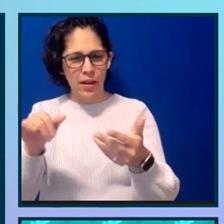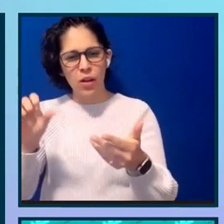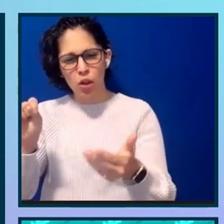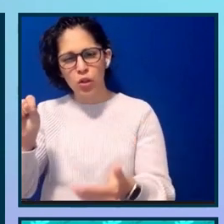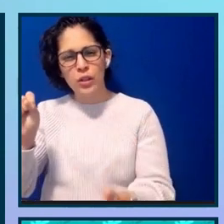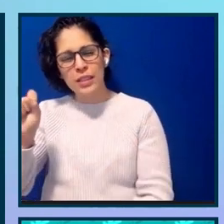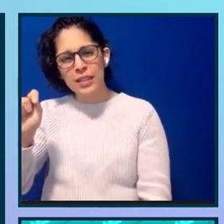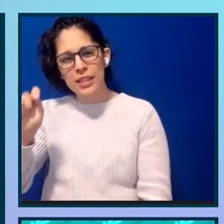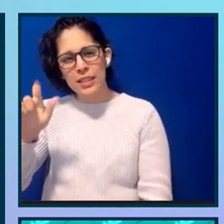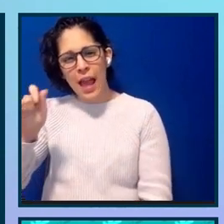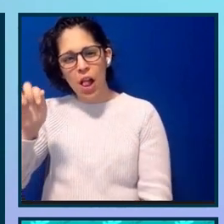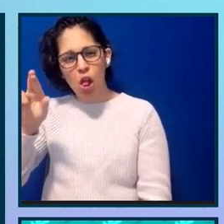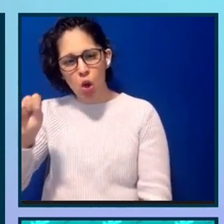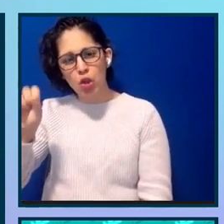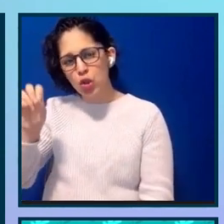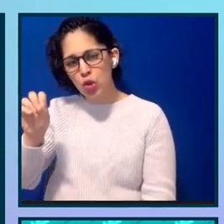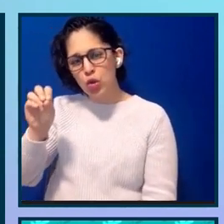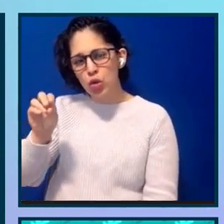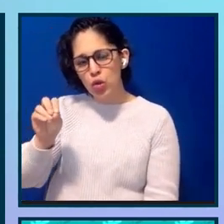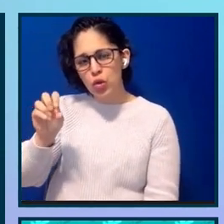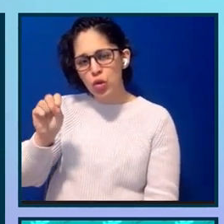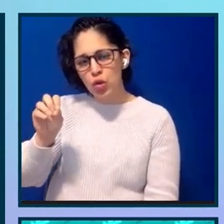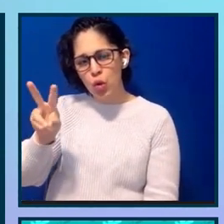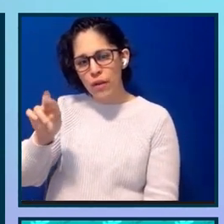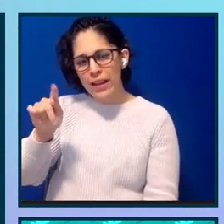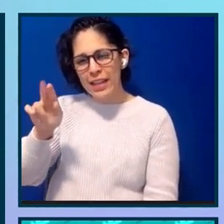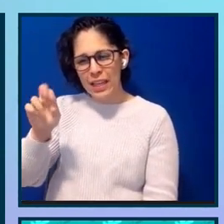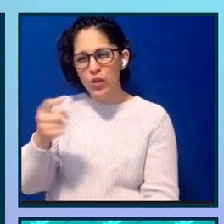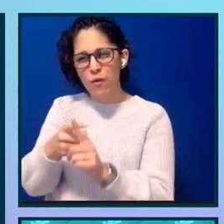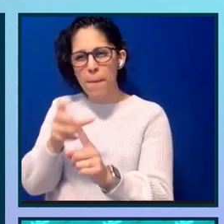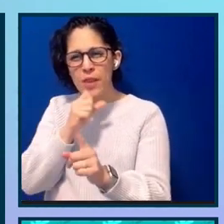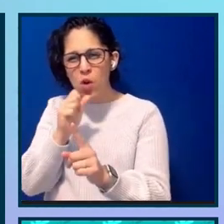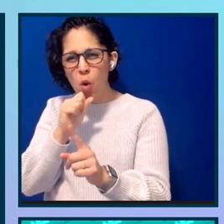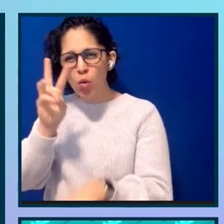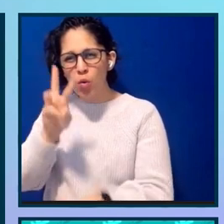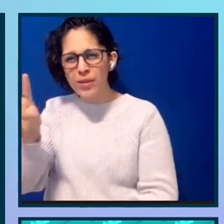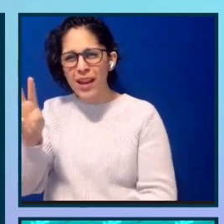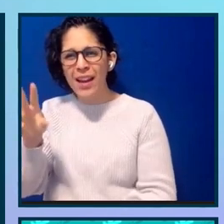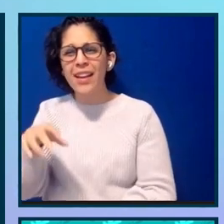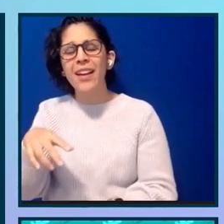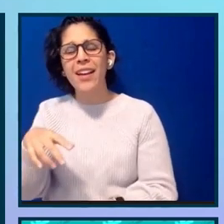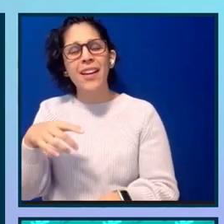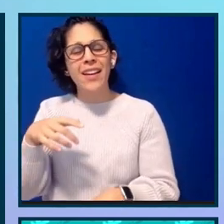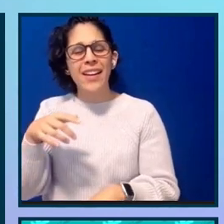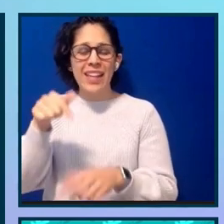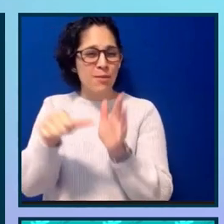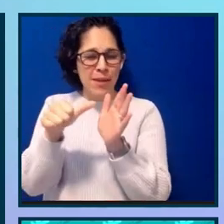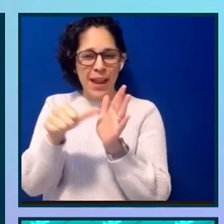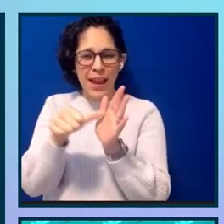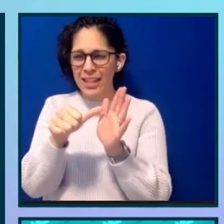website. Honestly, the pick of the page is nostalgia. I was a kid in the 90s. I loved